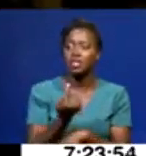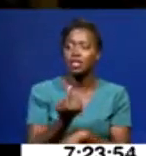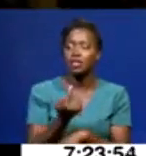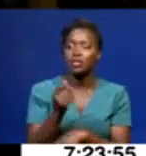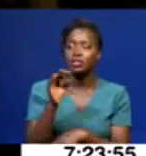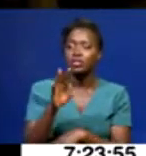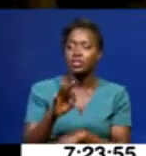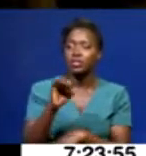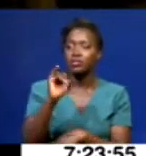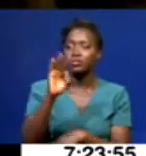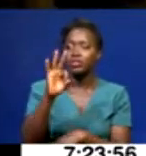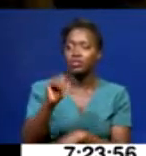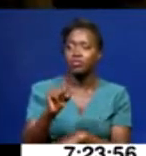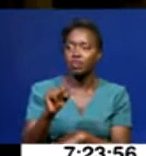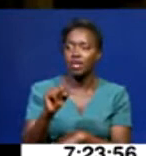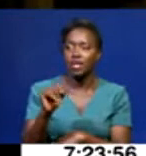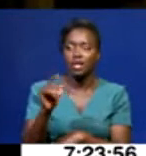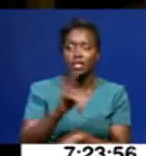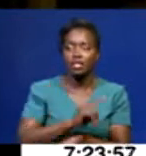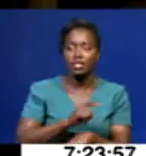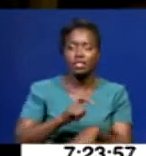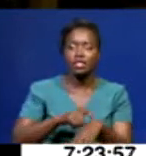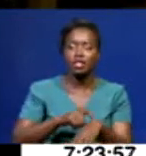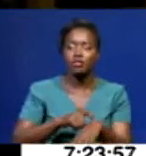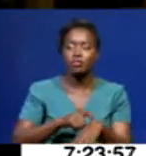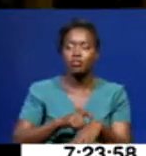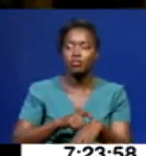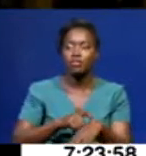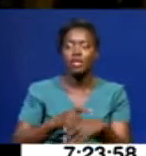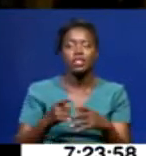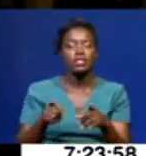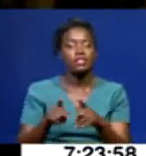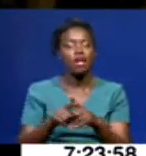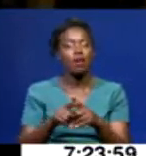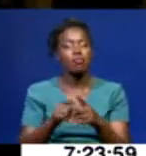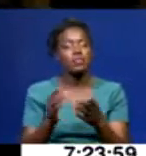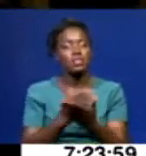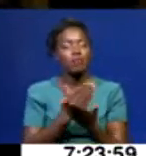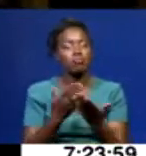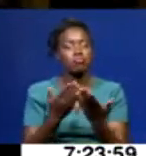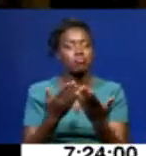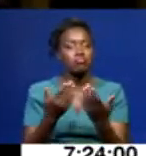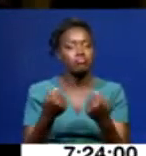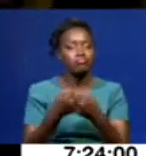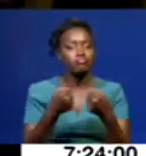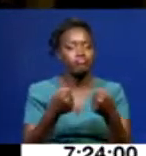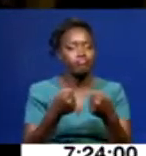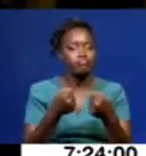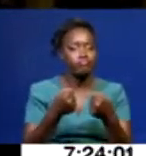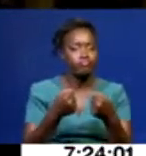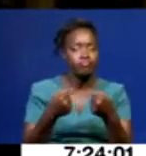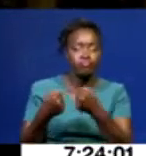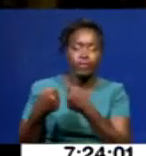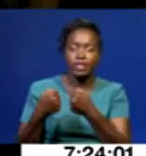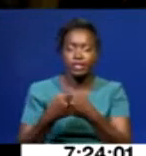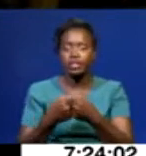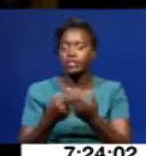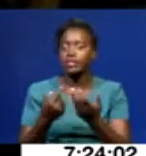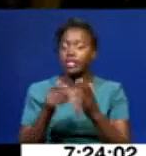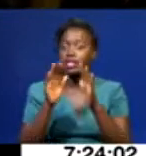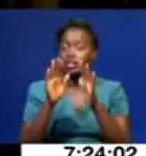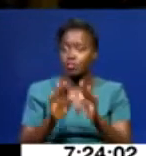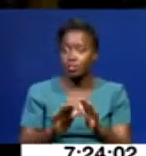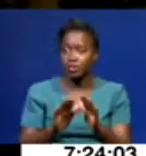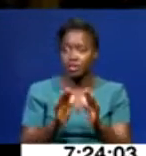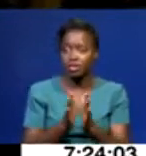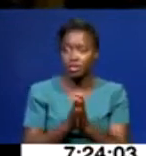FIFA days time the matches count. So yeah, the match was on 11 June yesterday and this was not FIFA